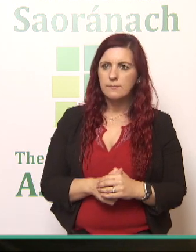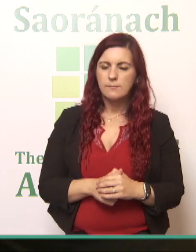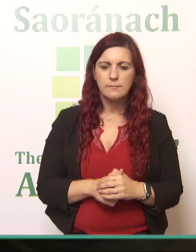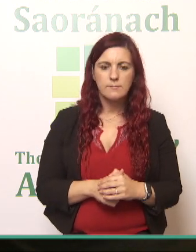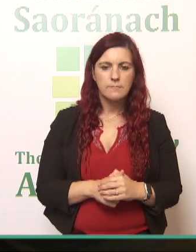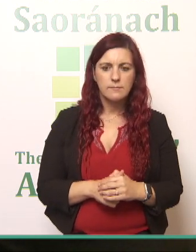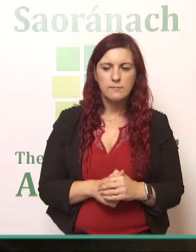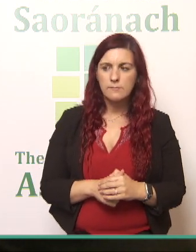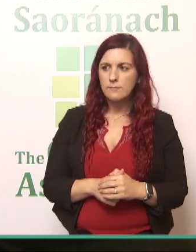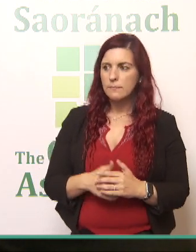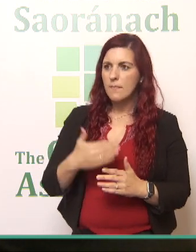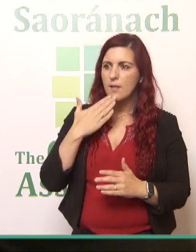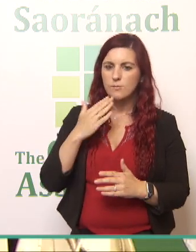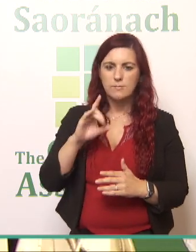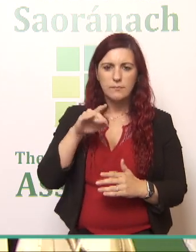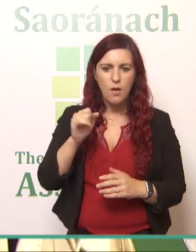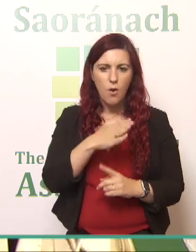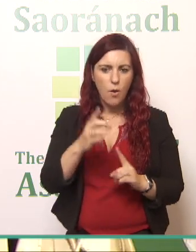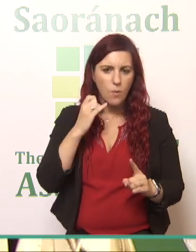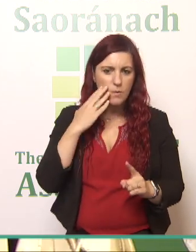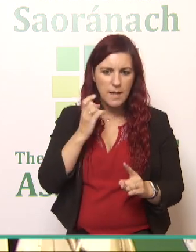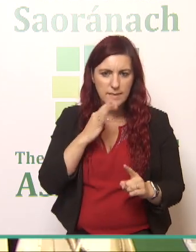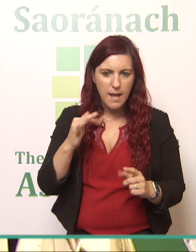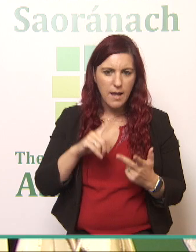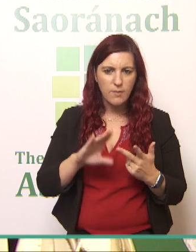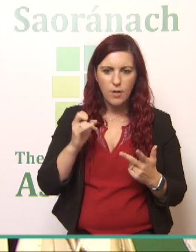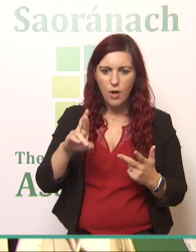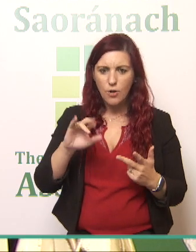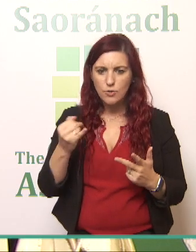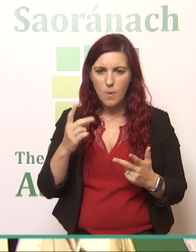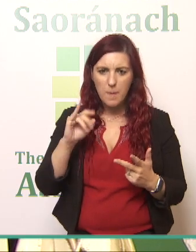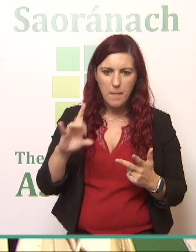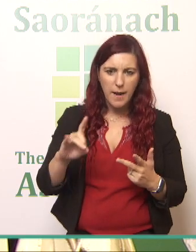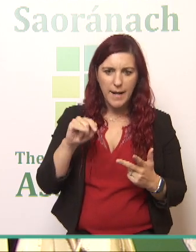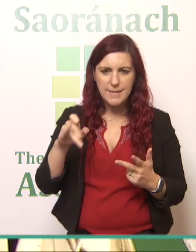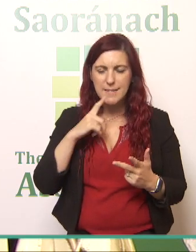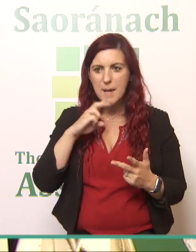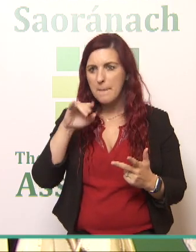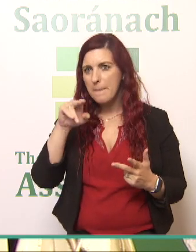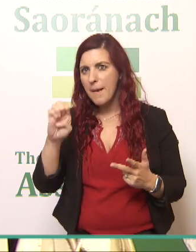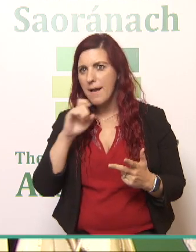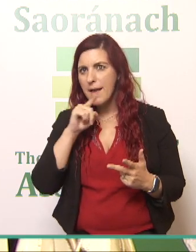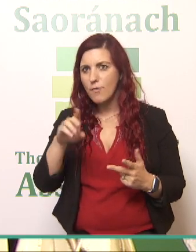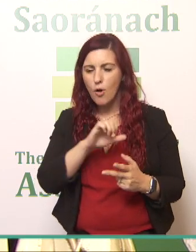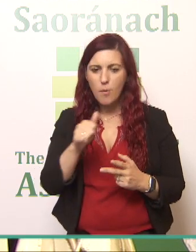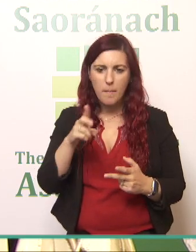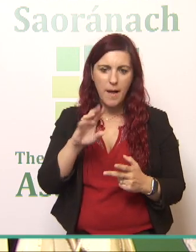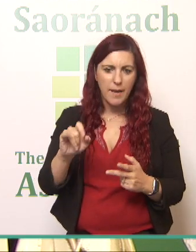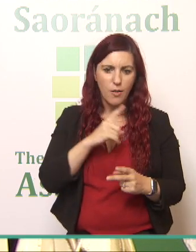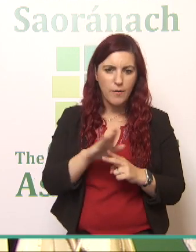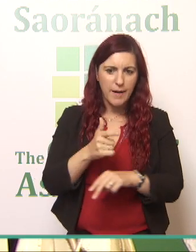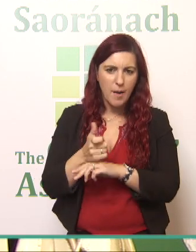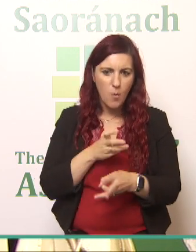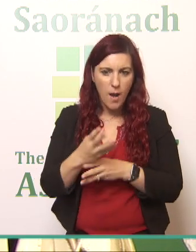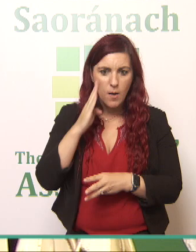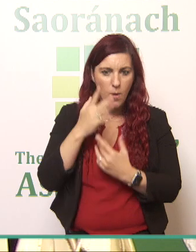I want to thank Matthew, Corrine and all the hotel staff, Connor, Joe, Mark and Eddie and Pi for all of the great camera work, because there are a lot of people tuning